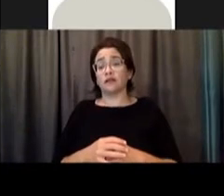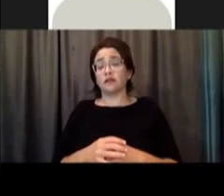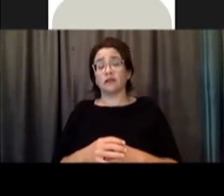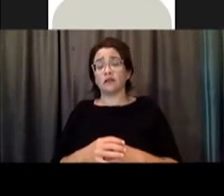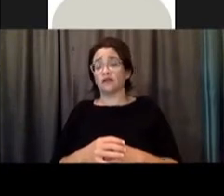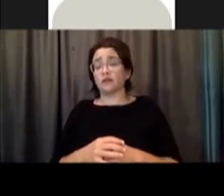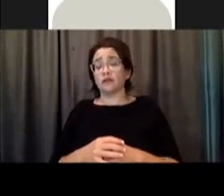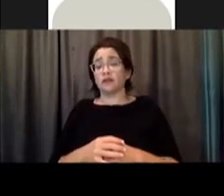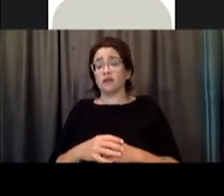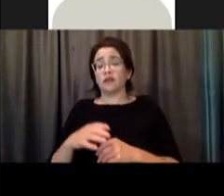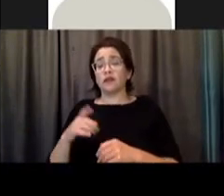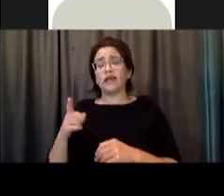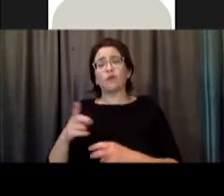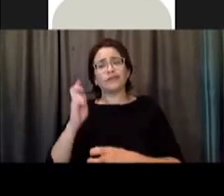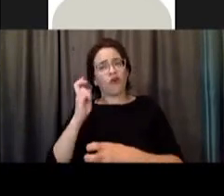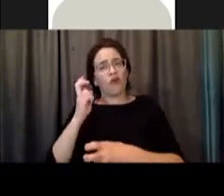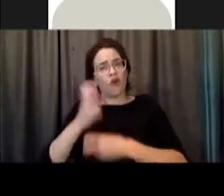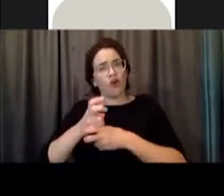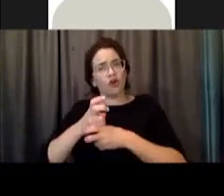much harder to remember.